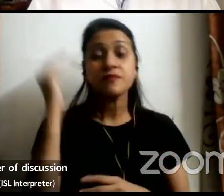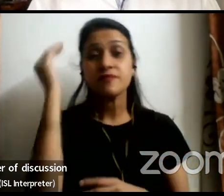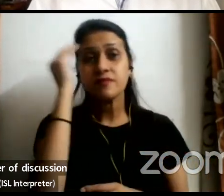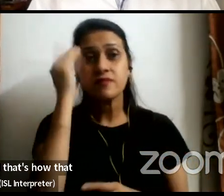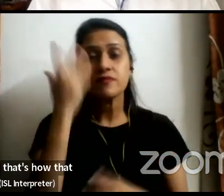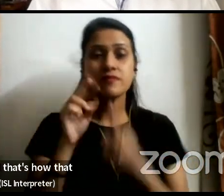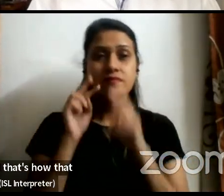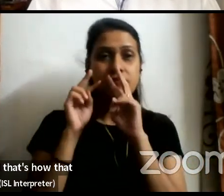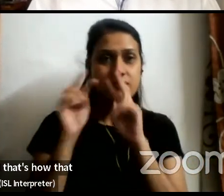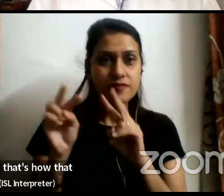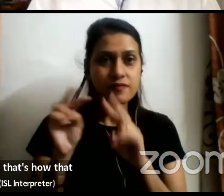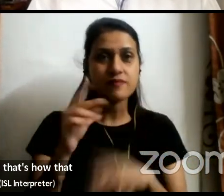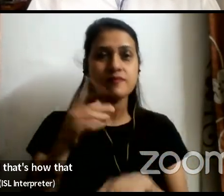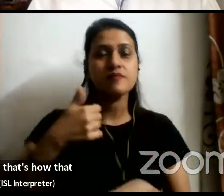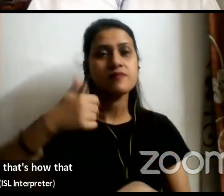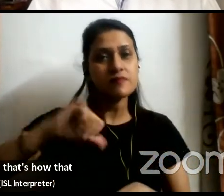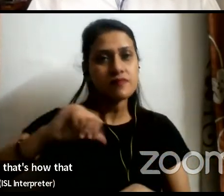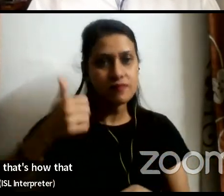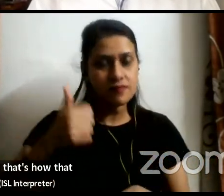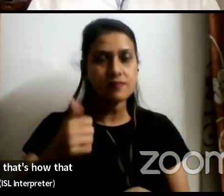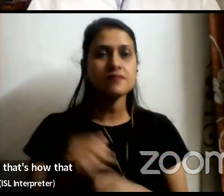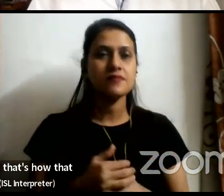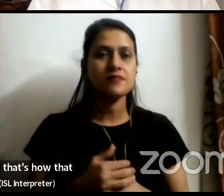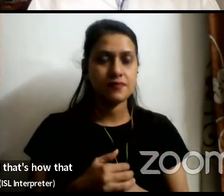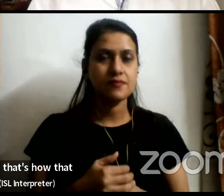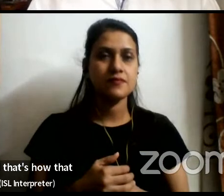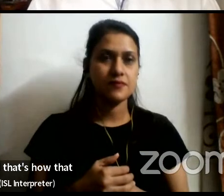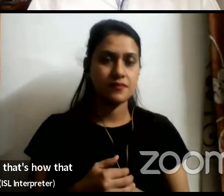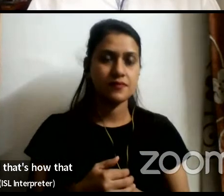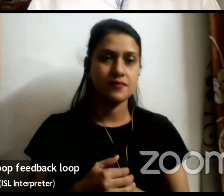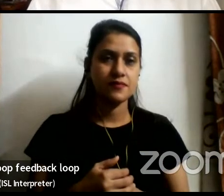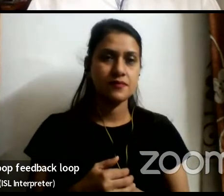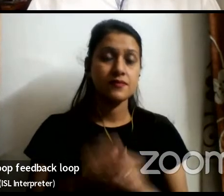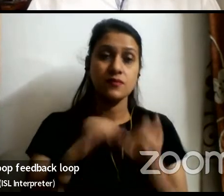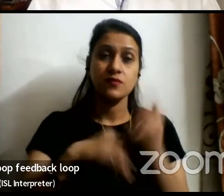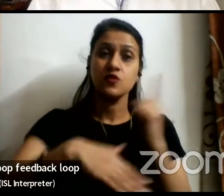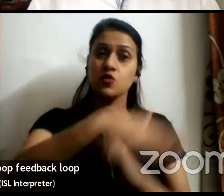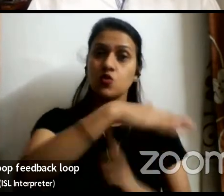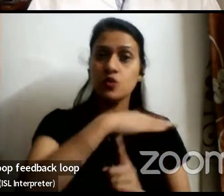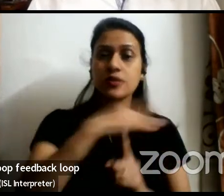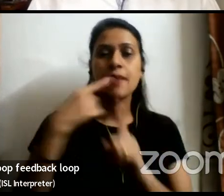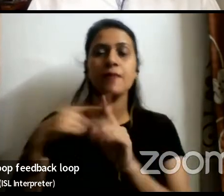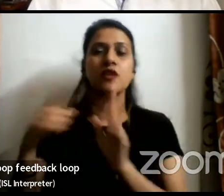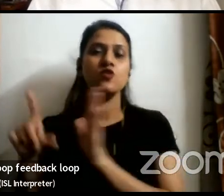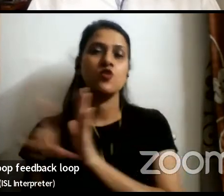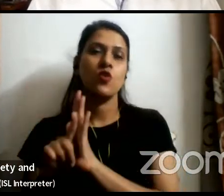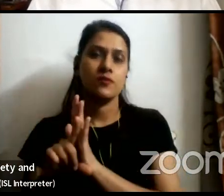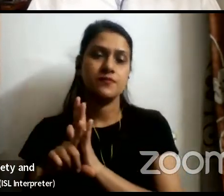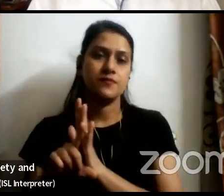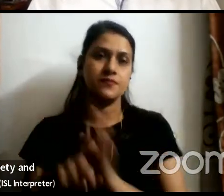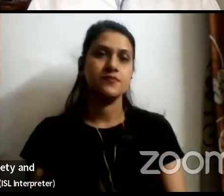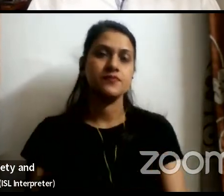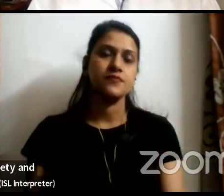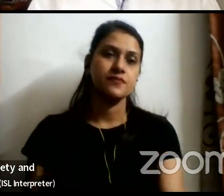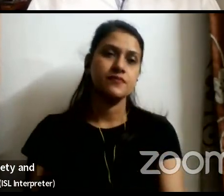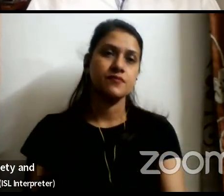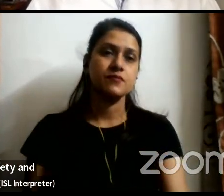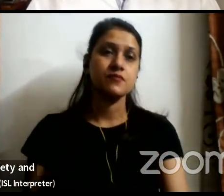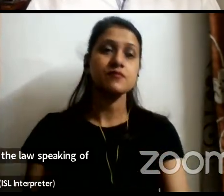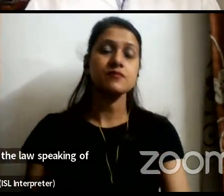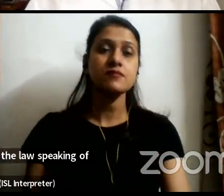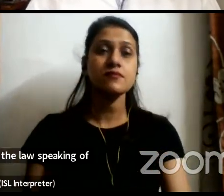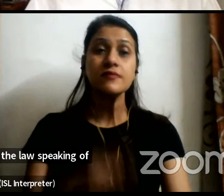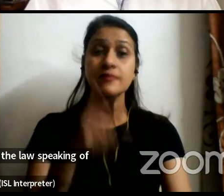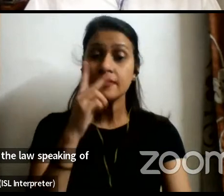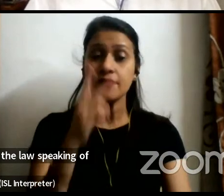a feedback loop created between the society and the law. Speaking of the benchmarks of success, then how